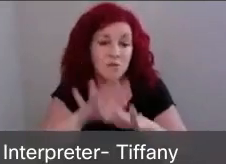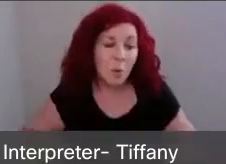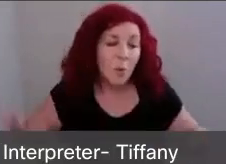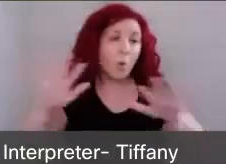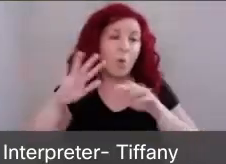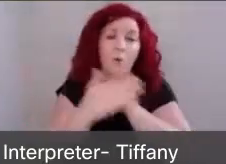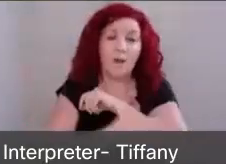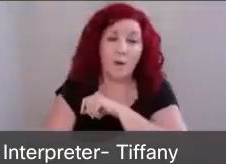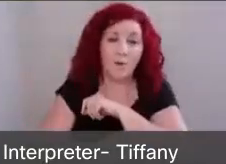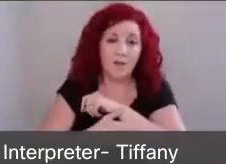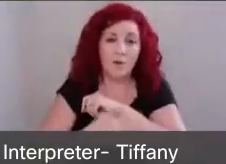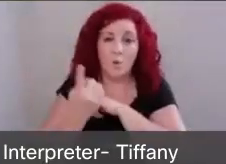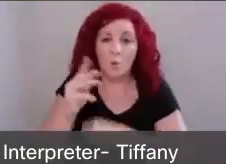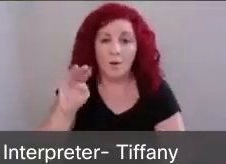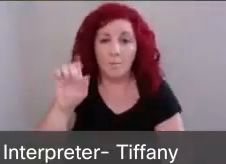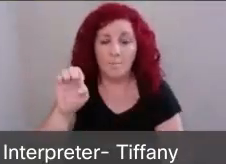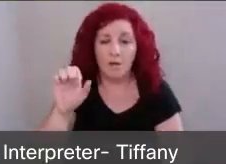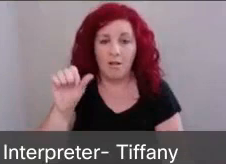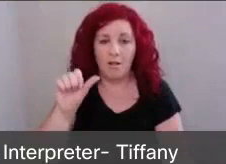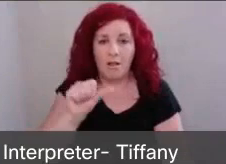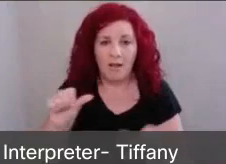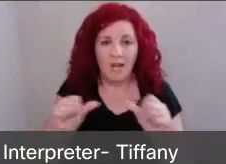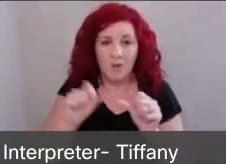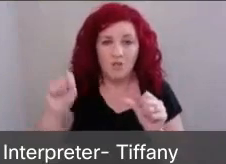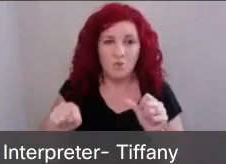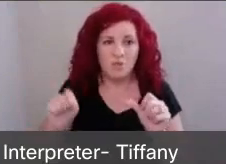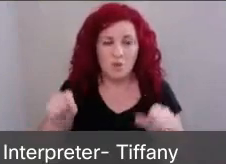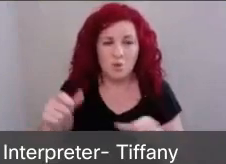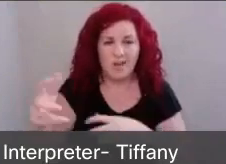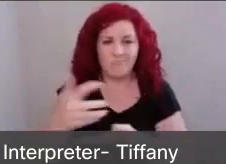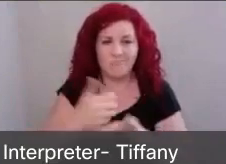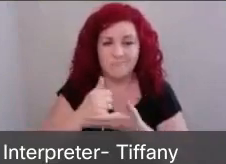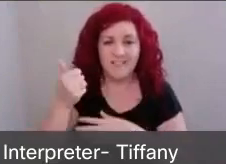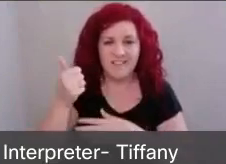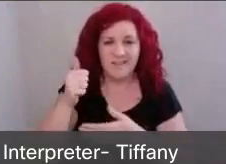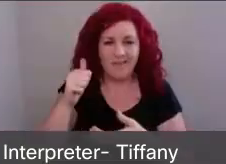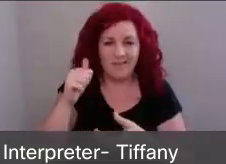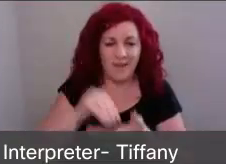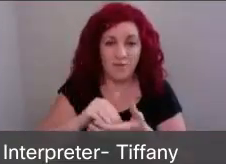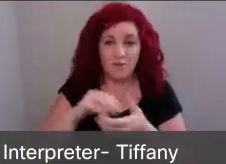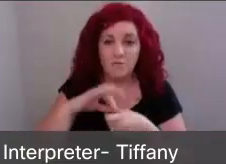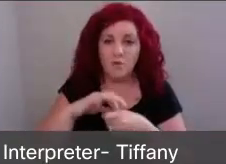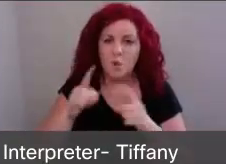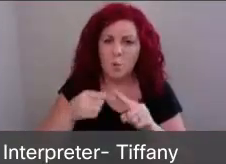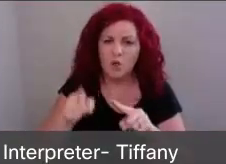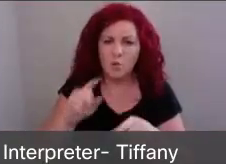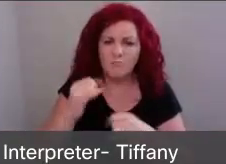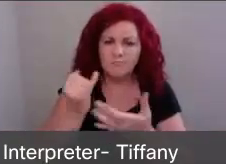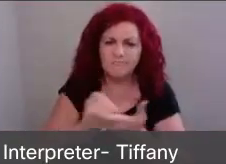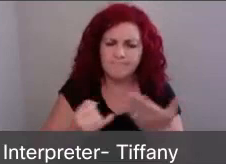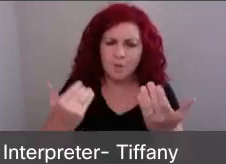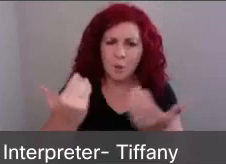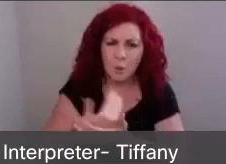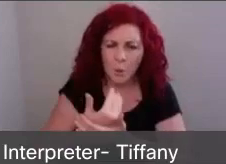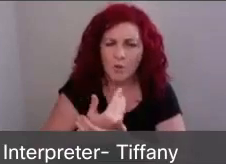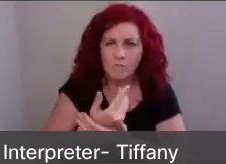within a 1 mile radius in Tucson, you can get 10,000 votes. As you're portioning this out, put in the back